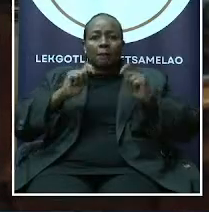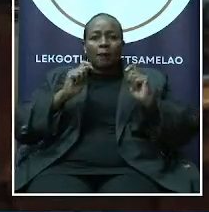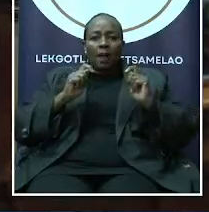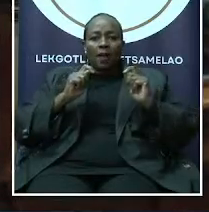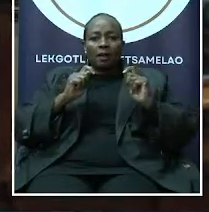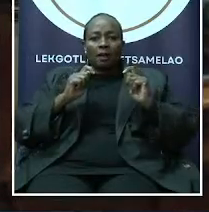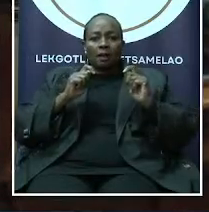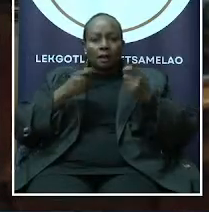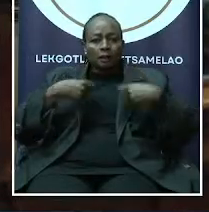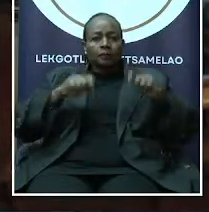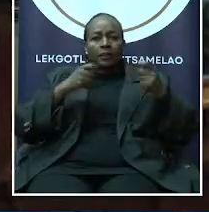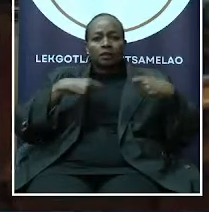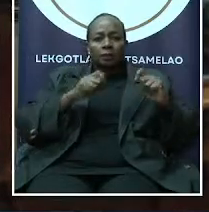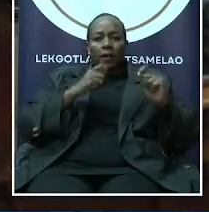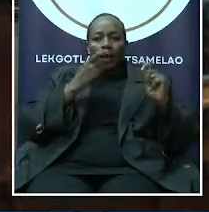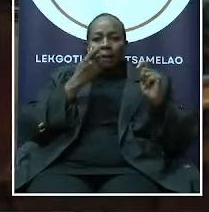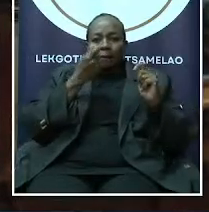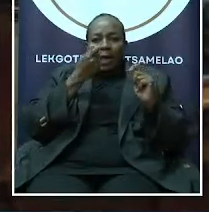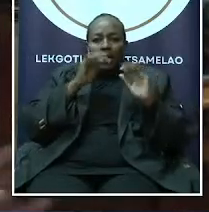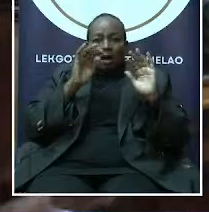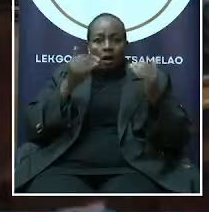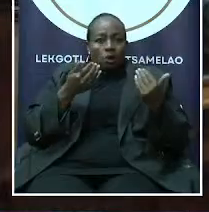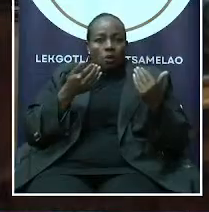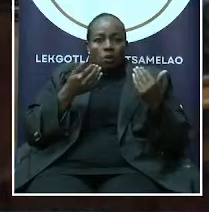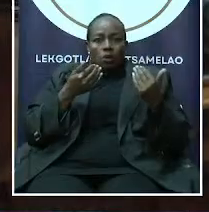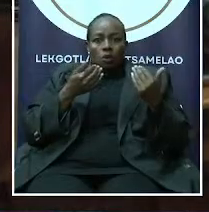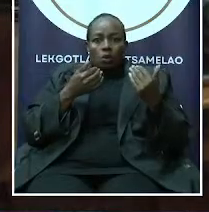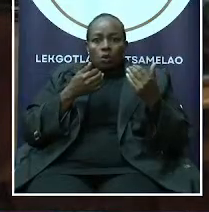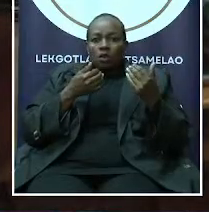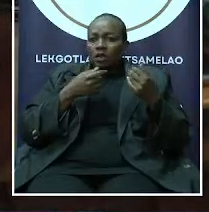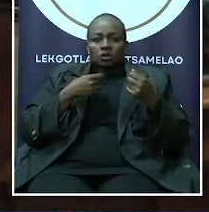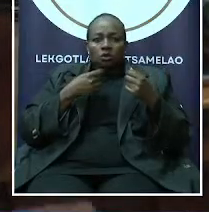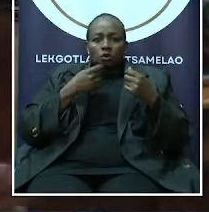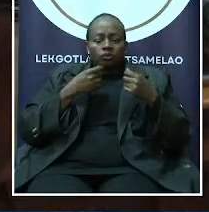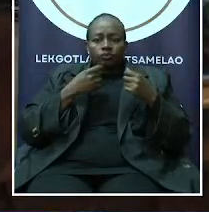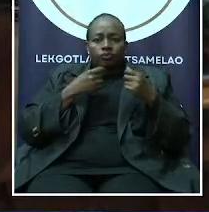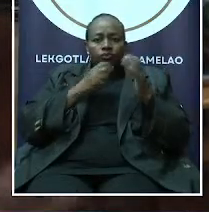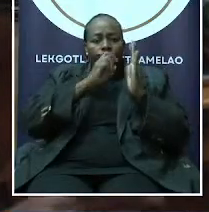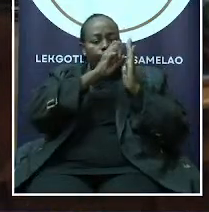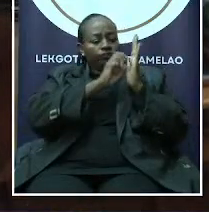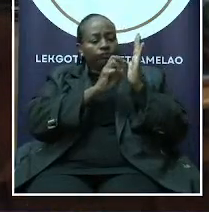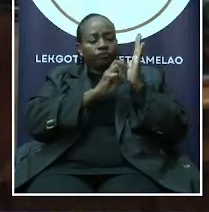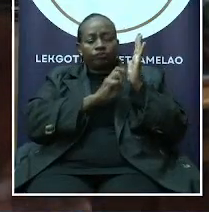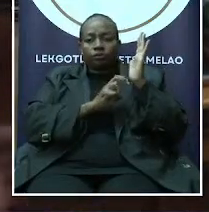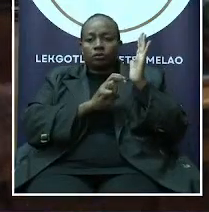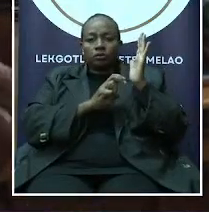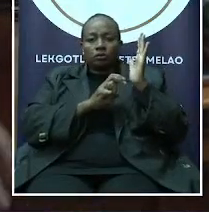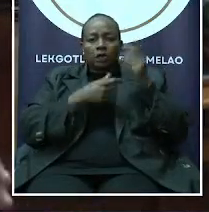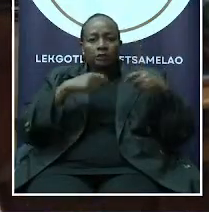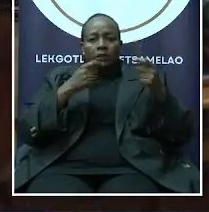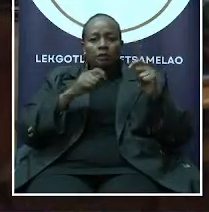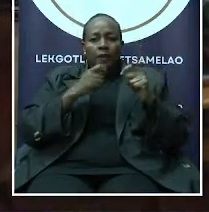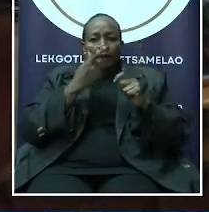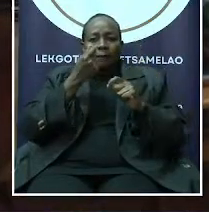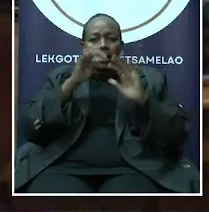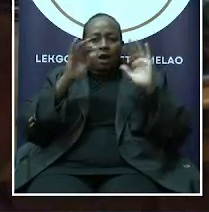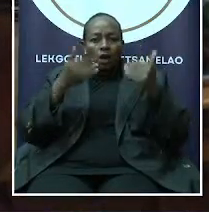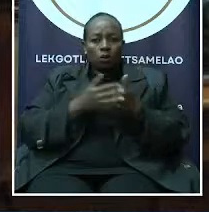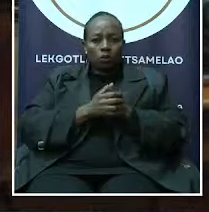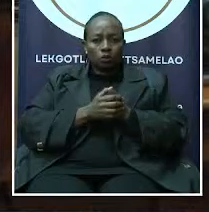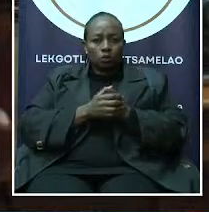going to spend the money given to you. There's no quota for young people. I don't know in other regions, but definitely not